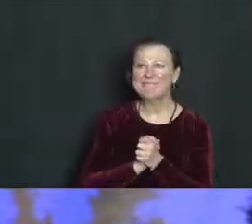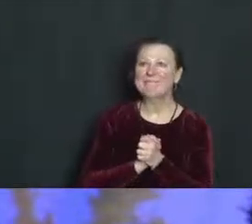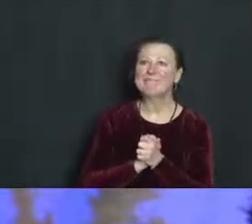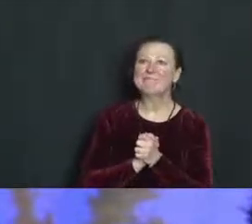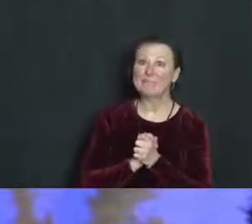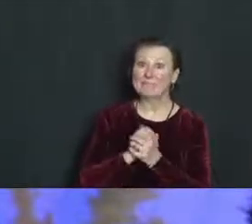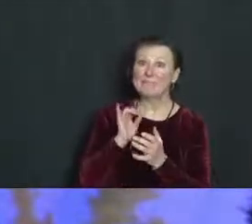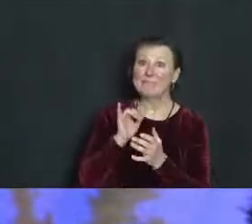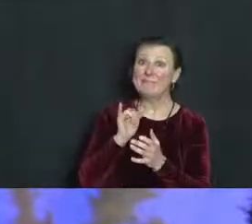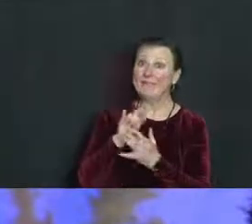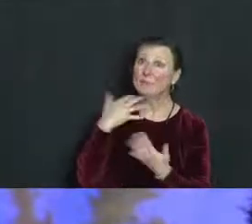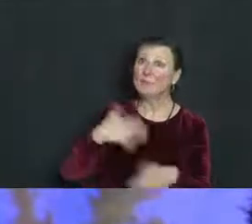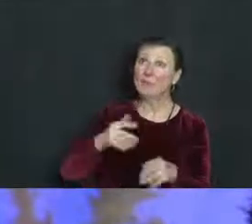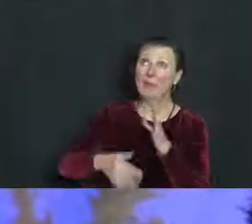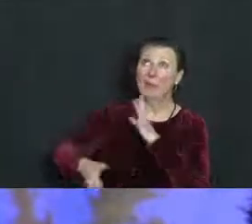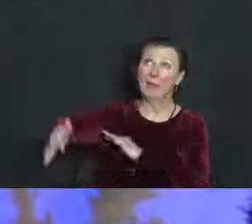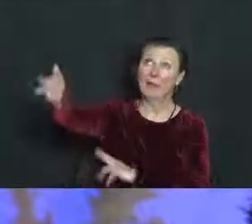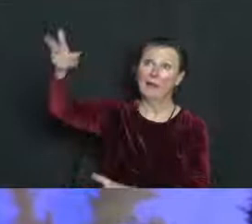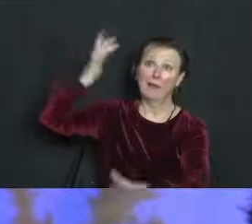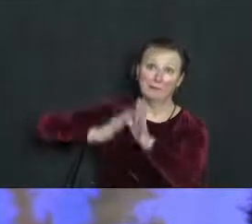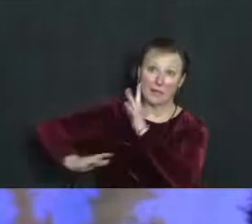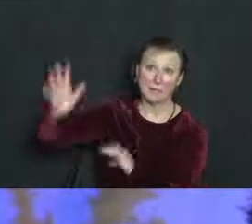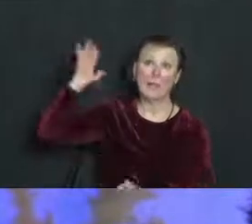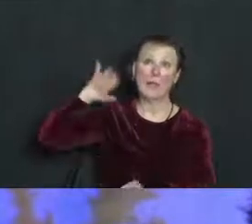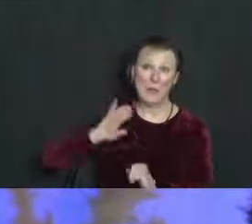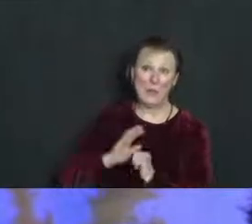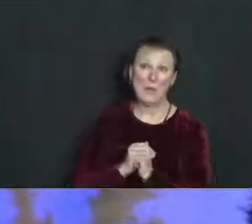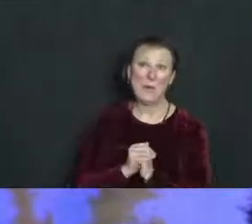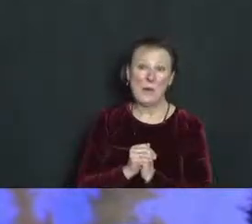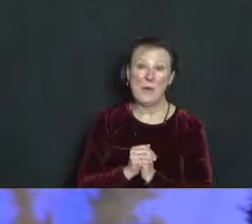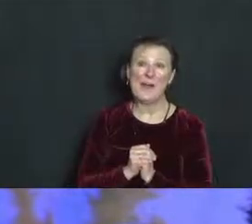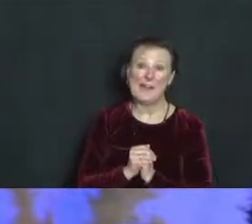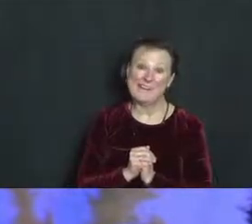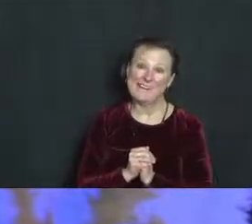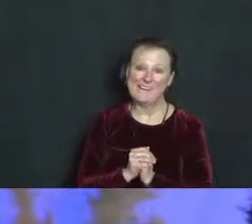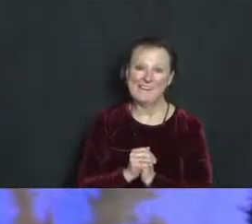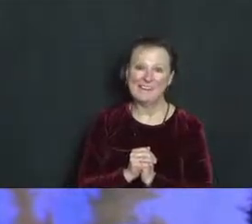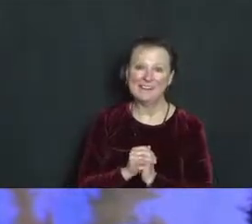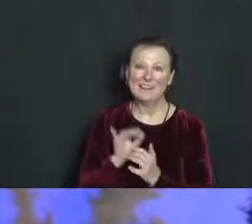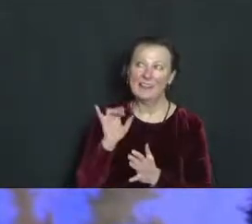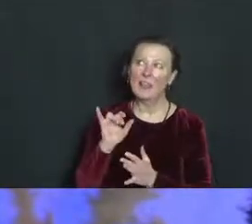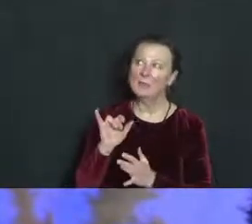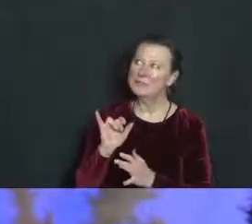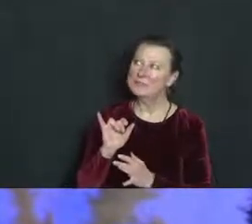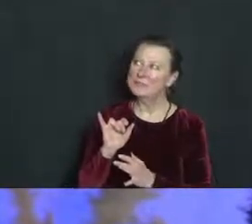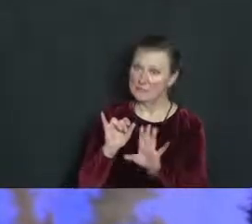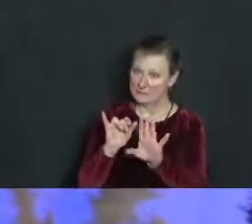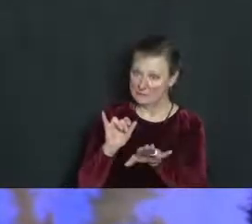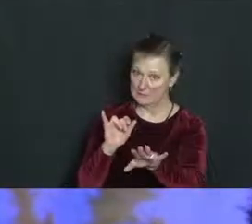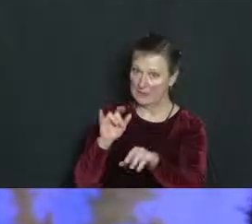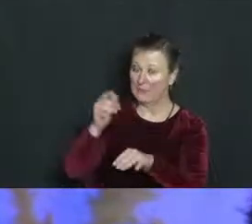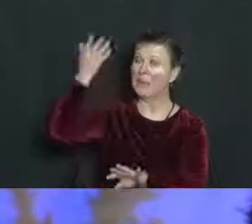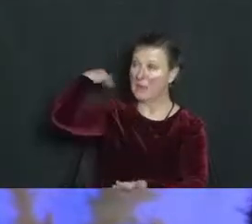That was a long time ago. A long time ago. That was then, and this is